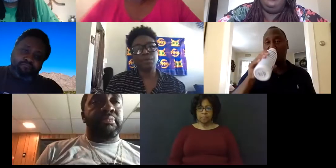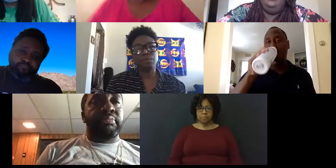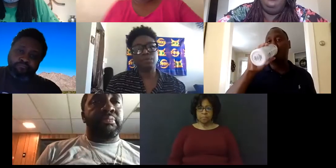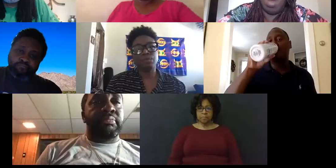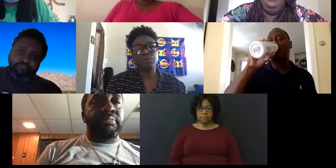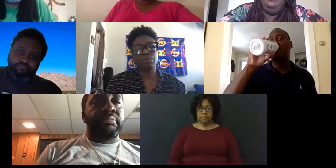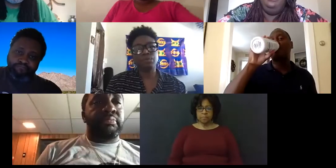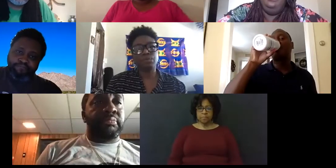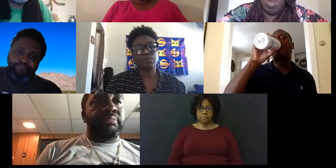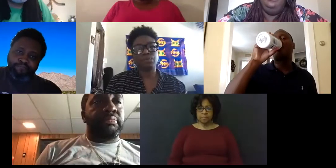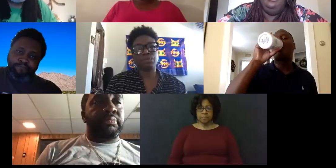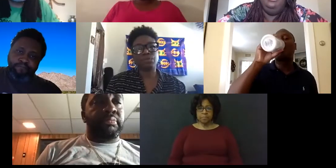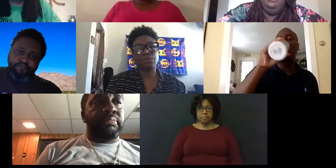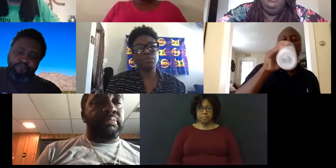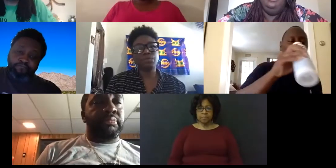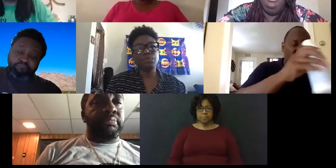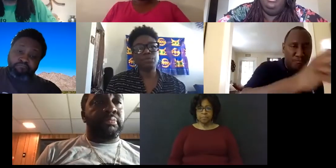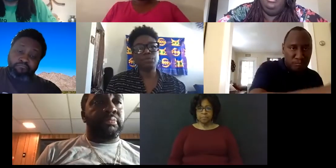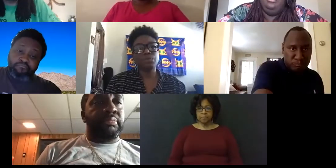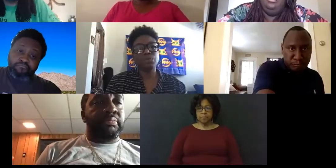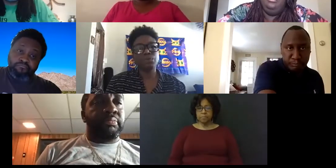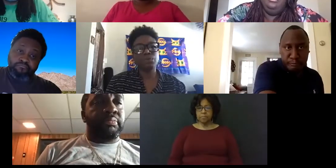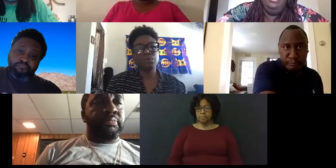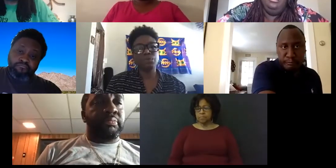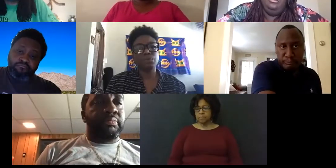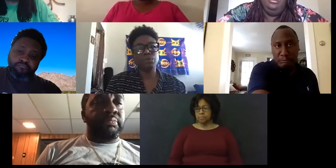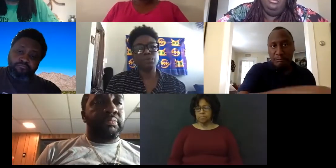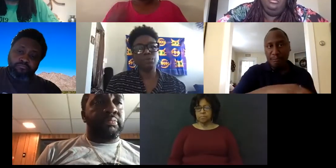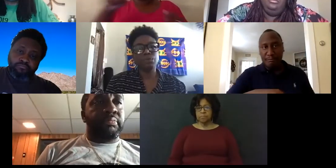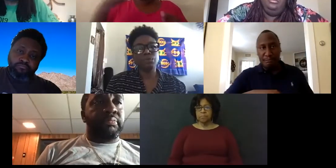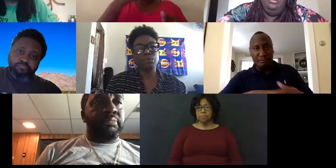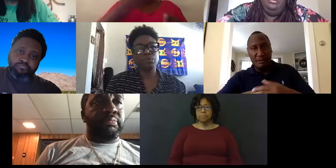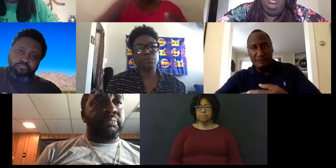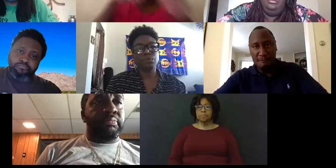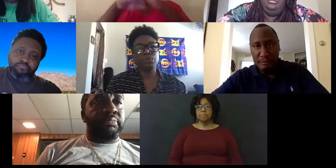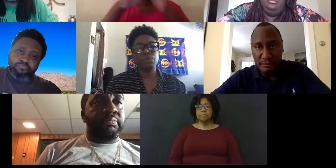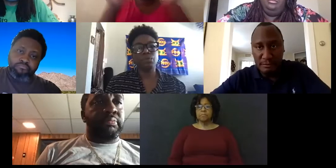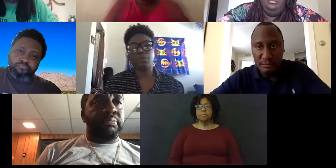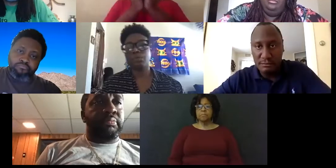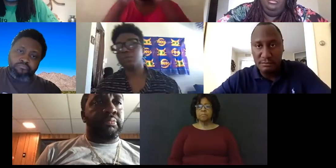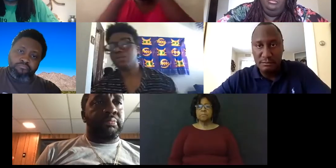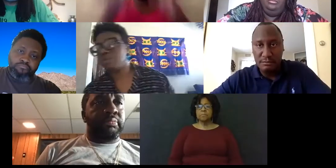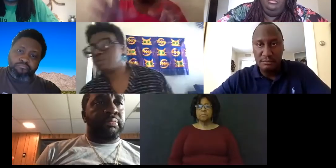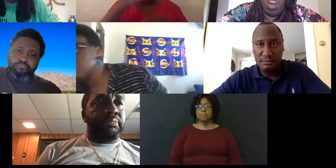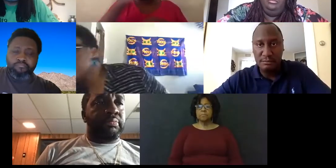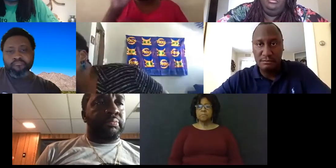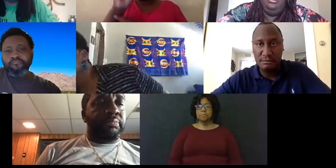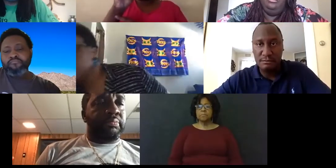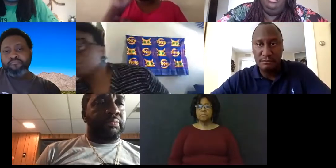at all. So Kevin says that it's better access with interpreters. And I know Imani was saying